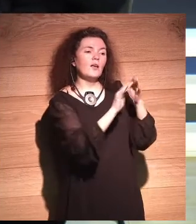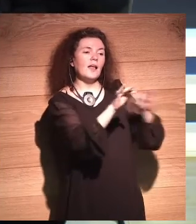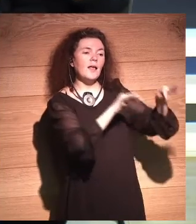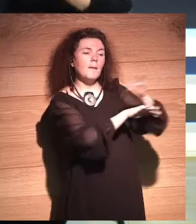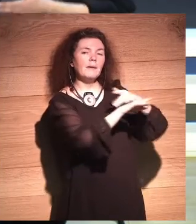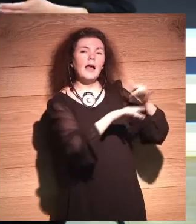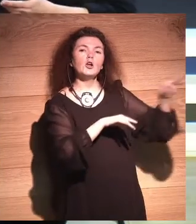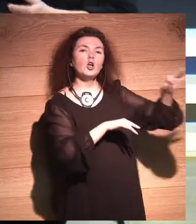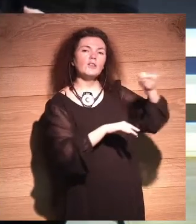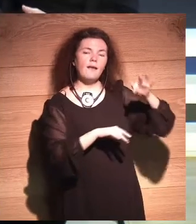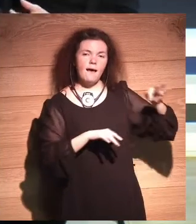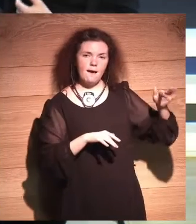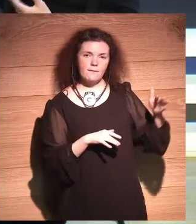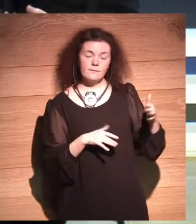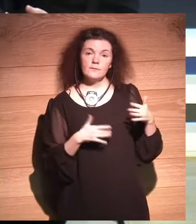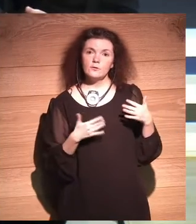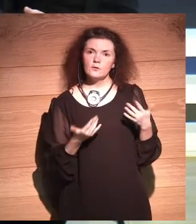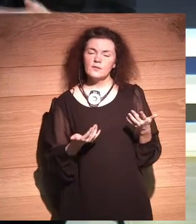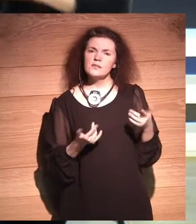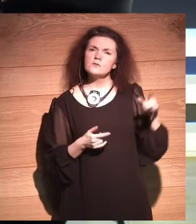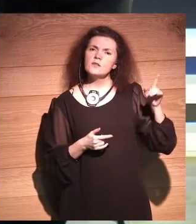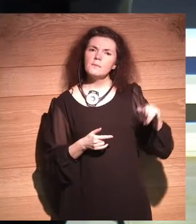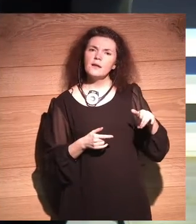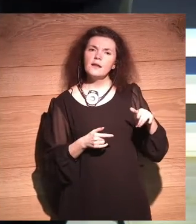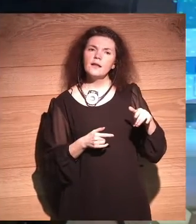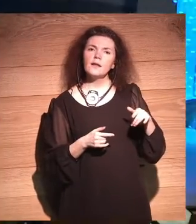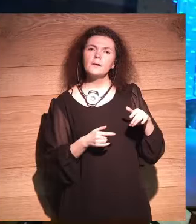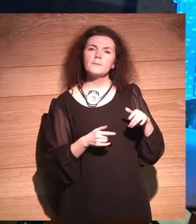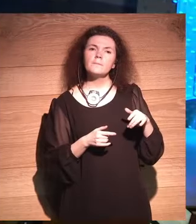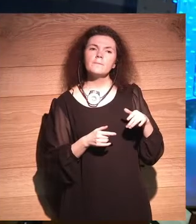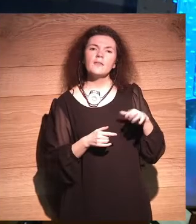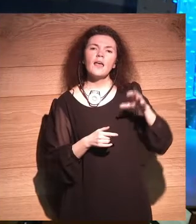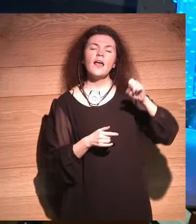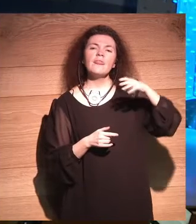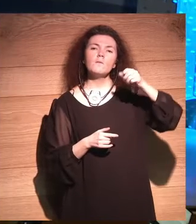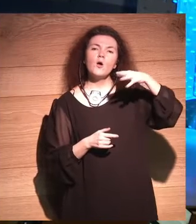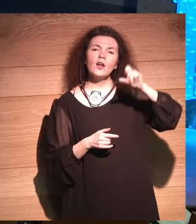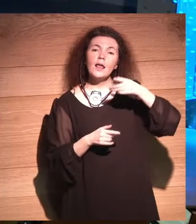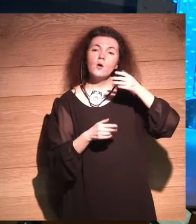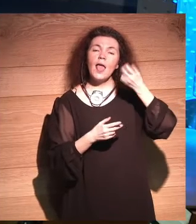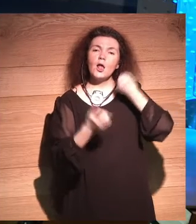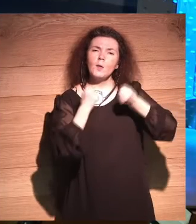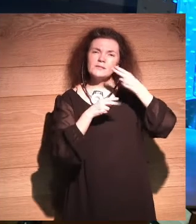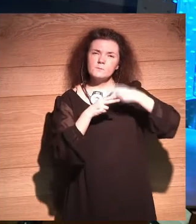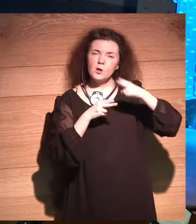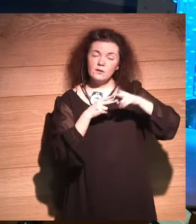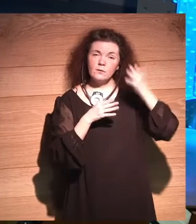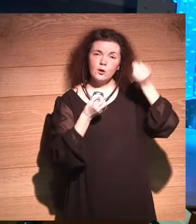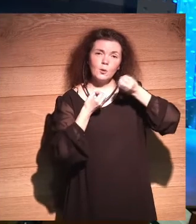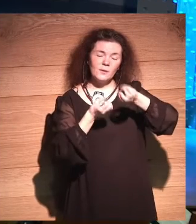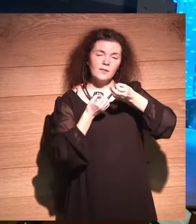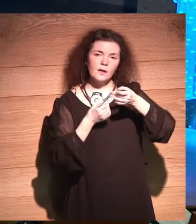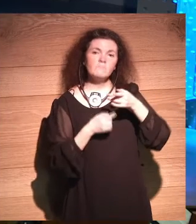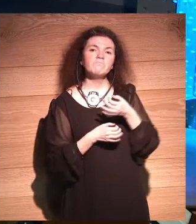work by political economist Darren Acemoglu, which says the political institutions throughout history that have been most successful,